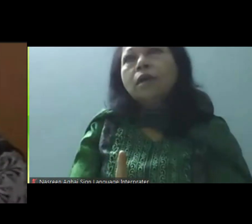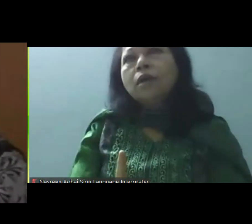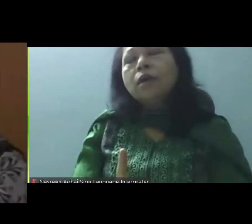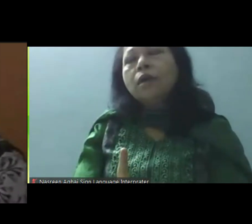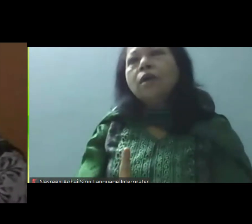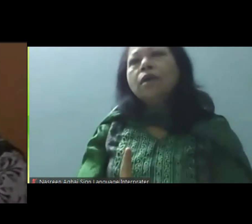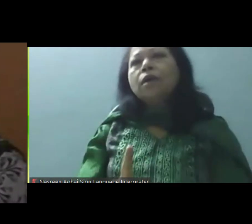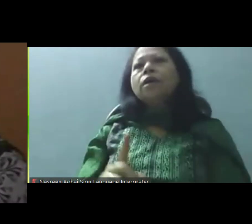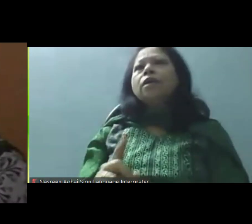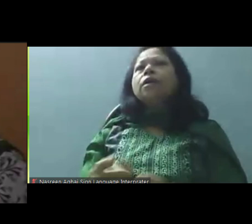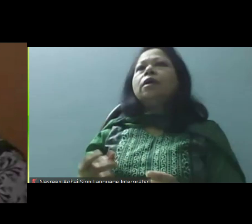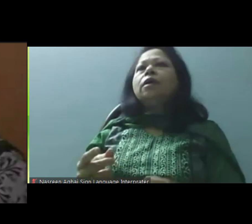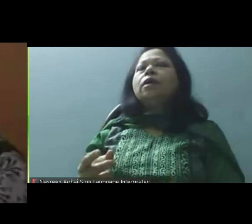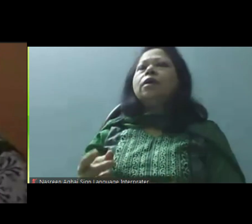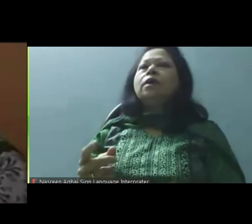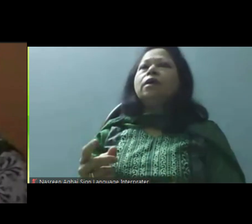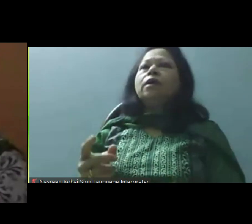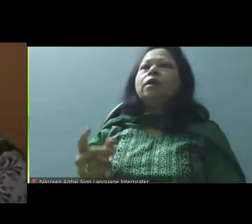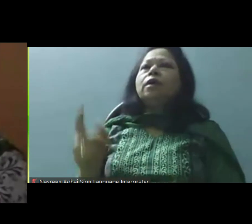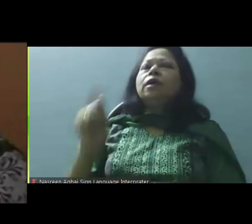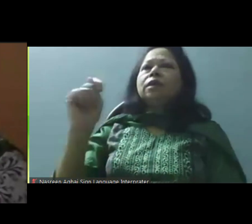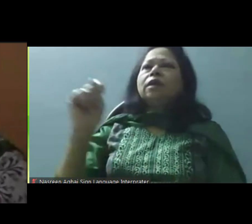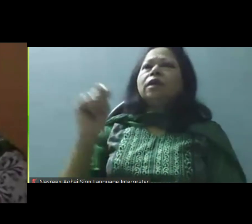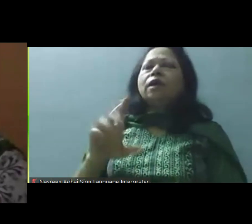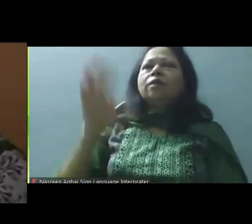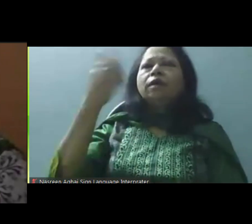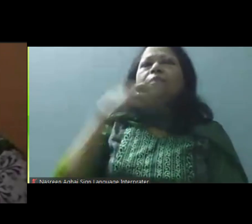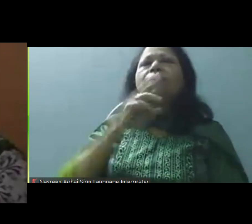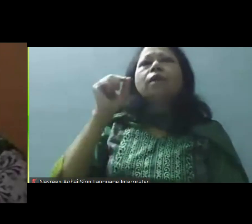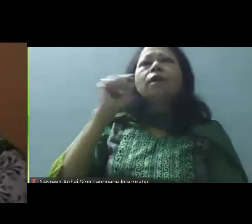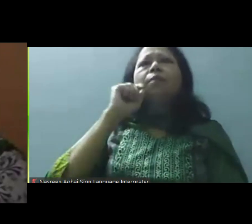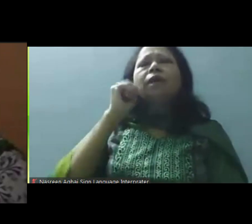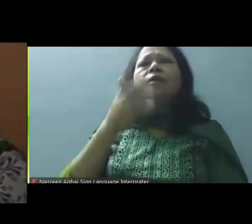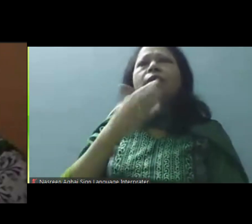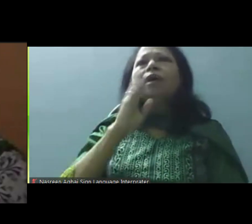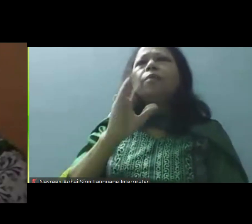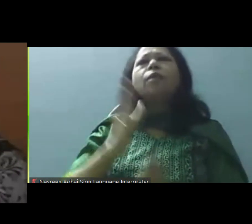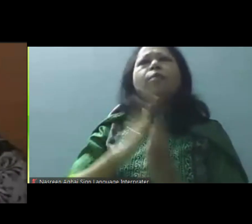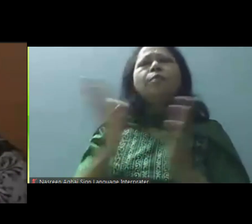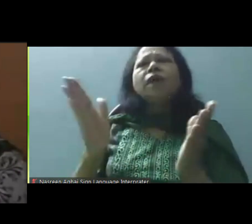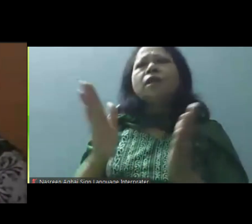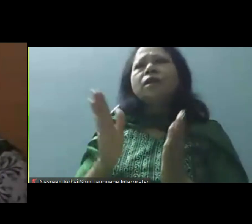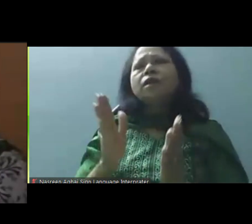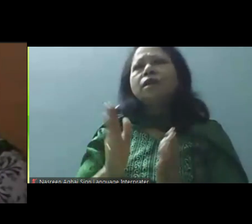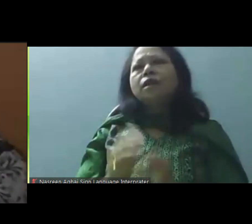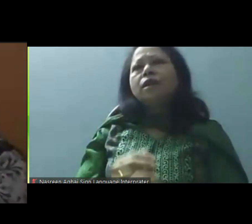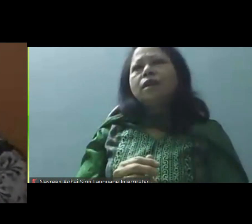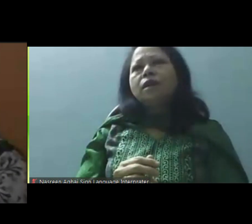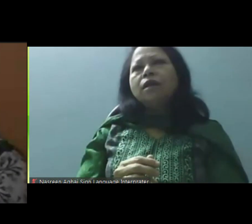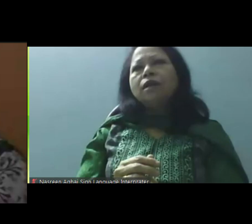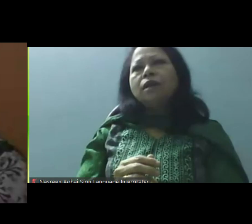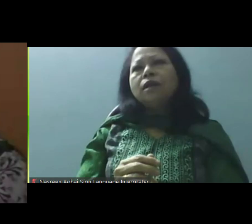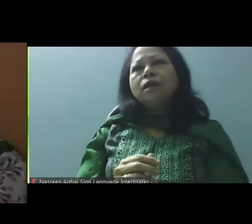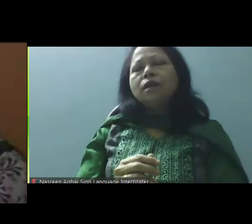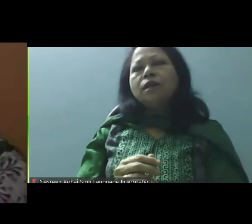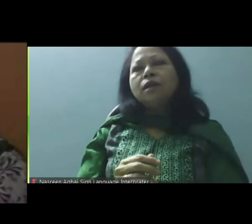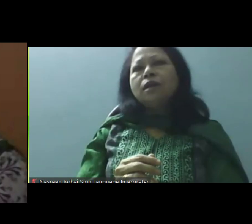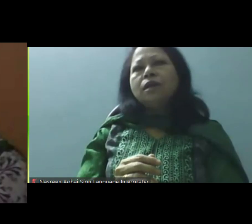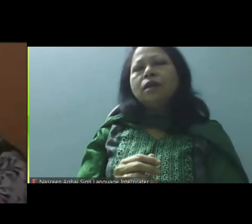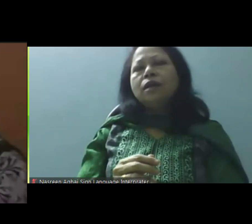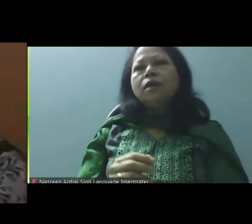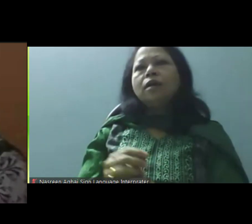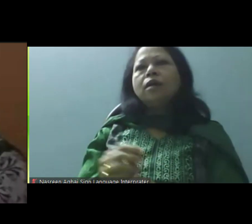Naeem in his expression, that many on the topic